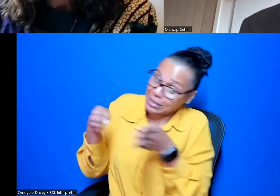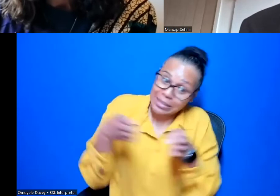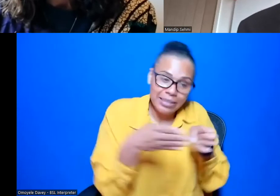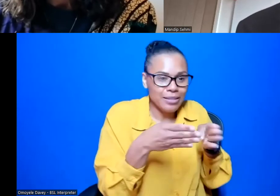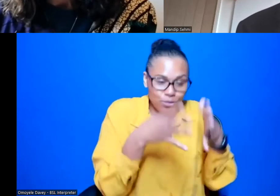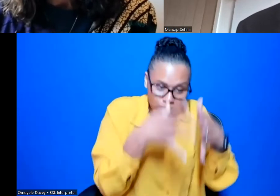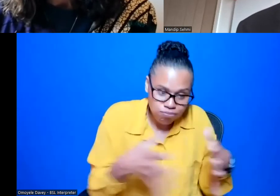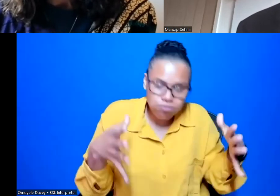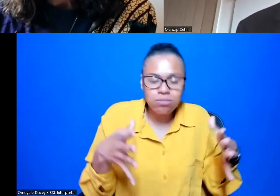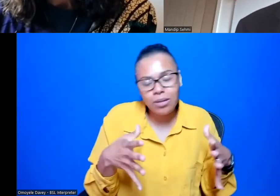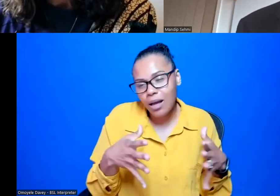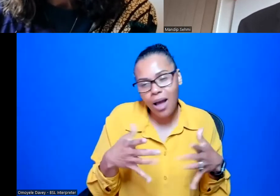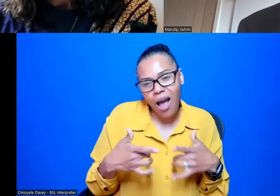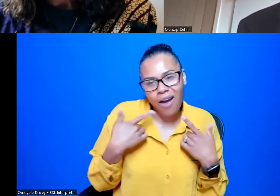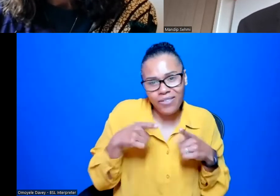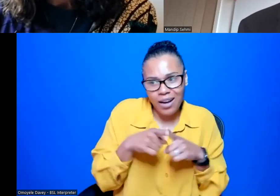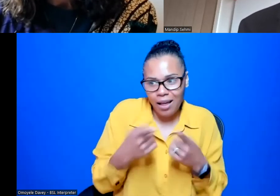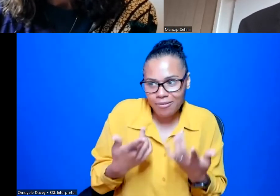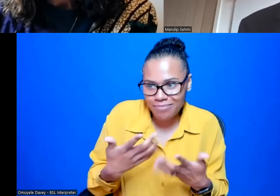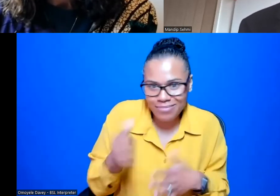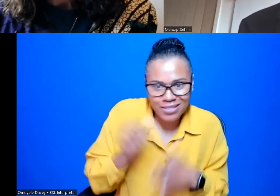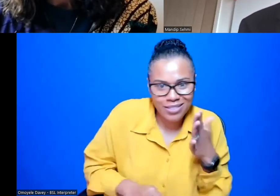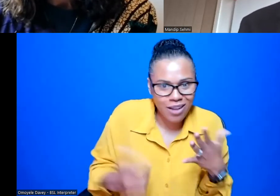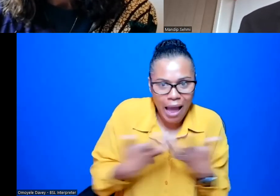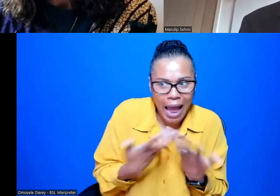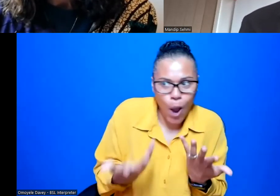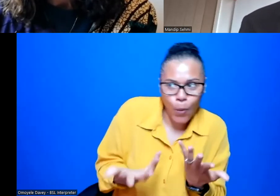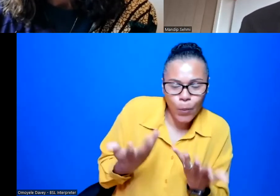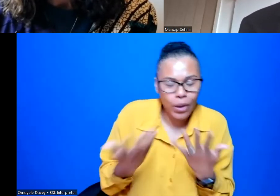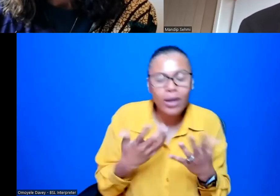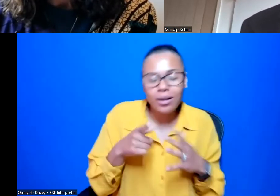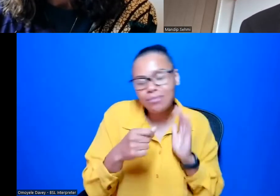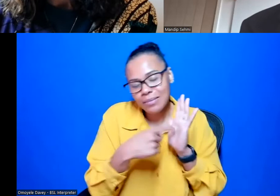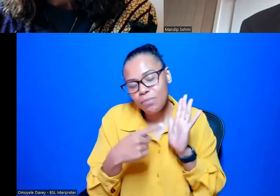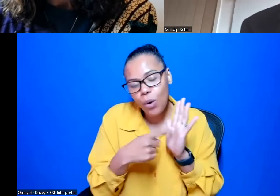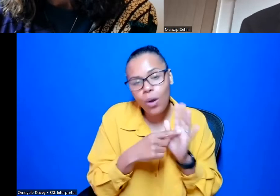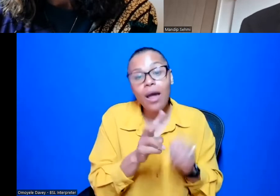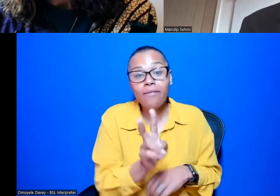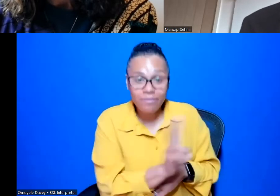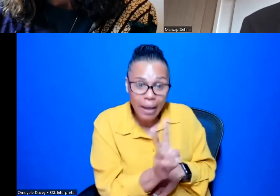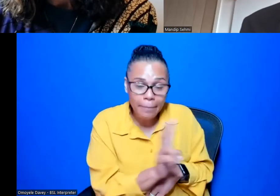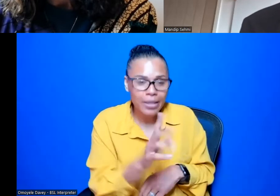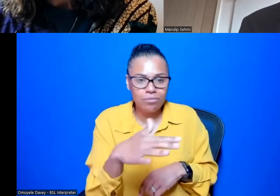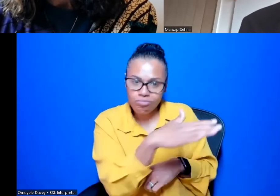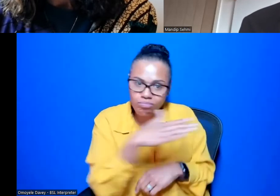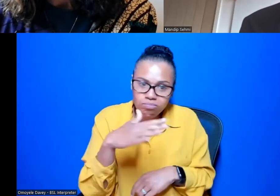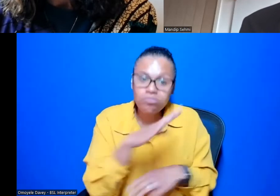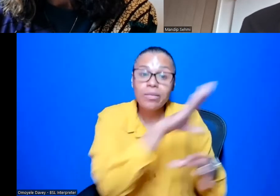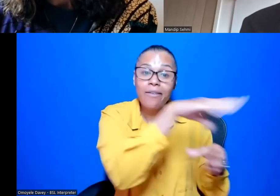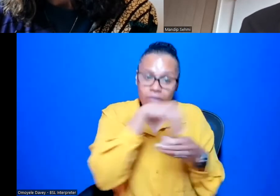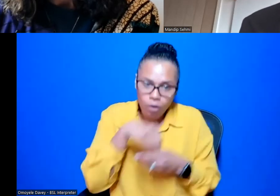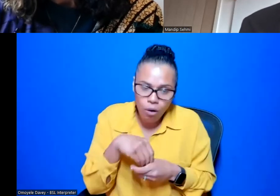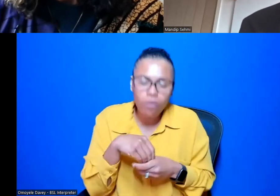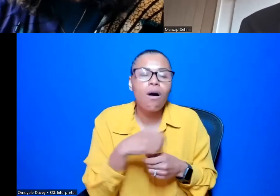It's like chicken and egg almost with it. But engaging families and making them part of the sport will help break down